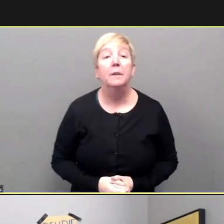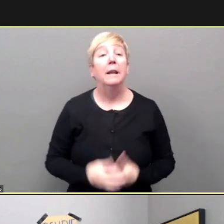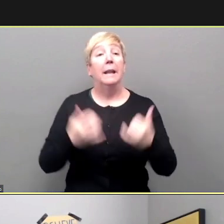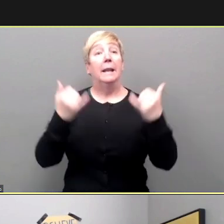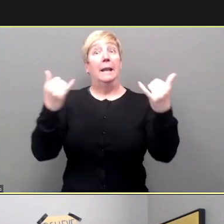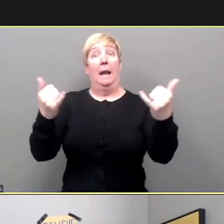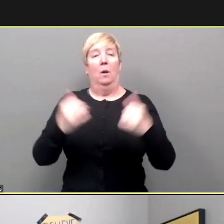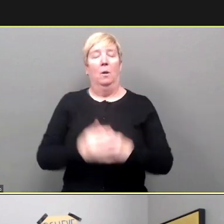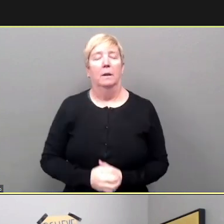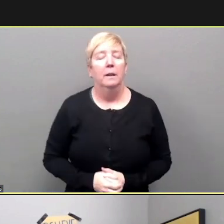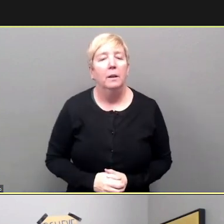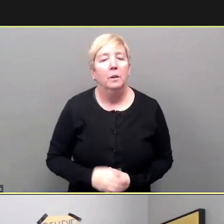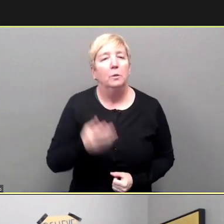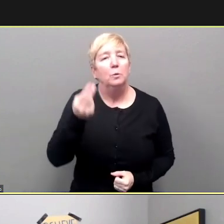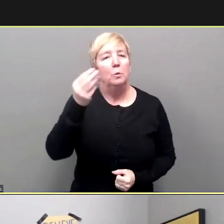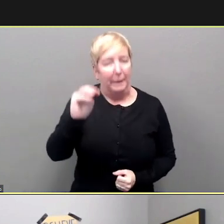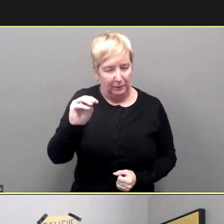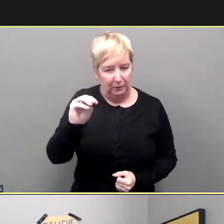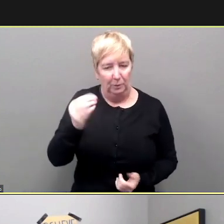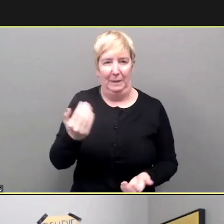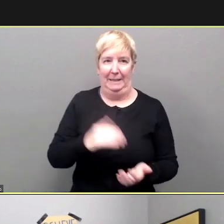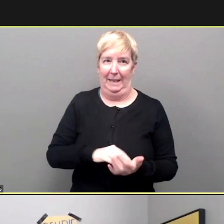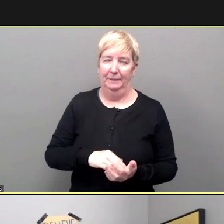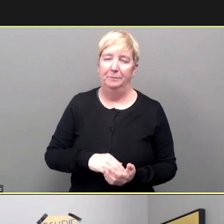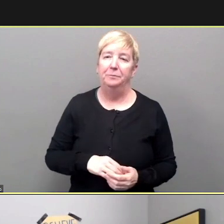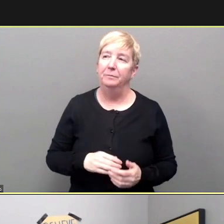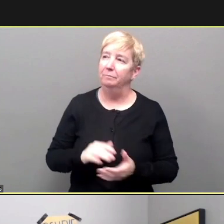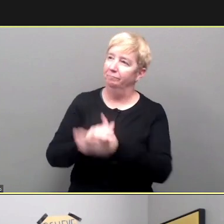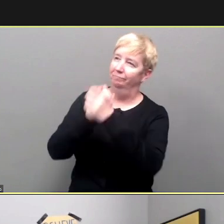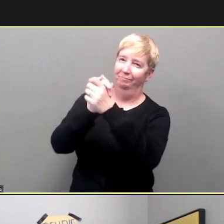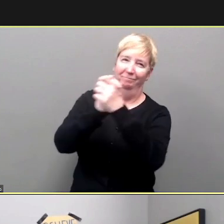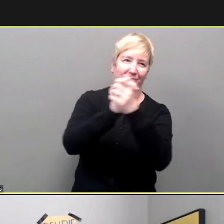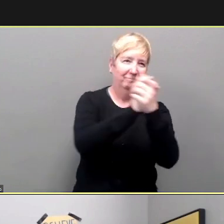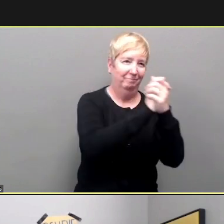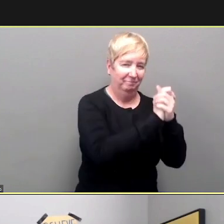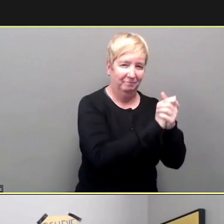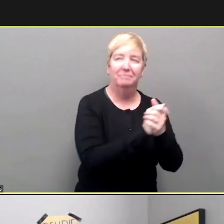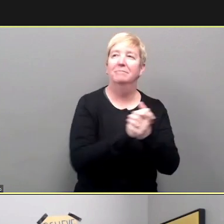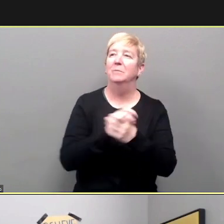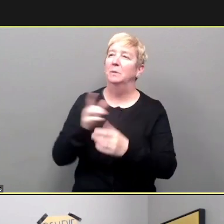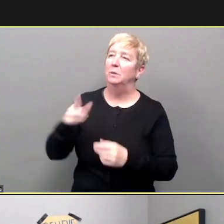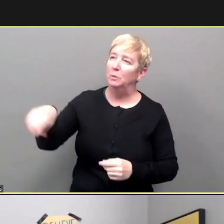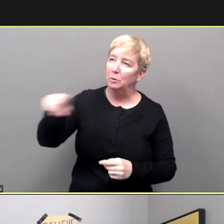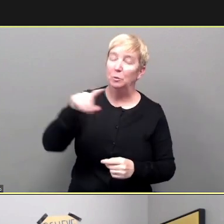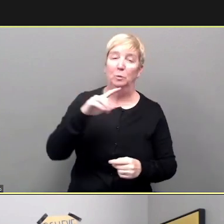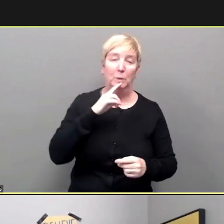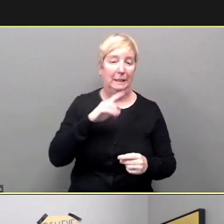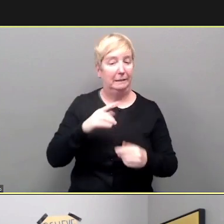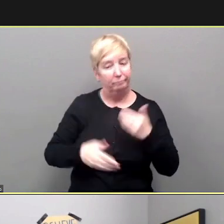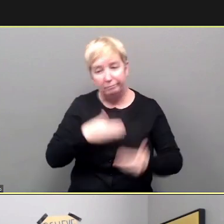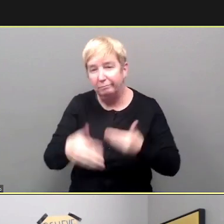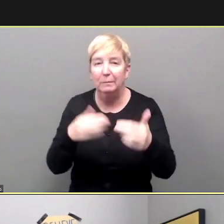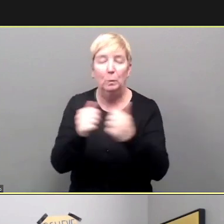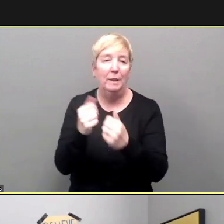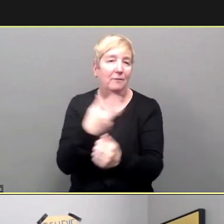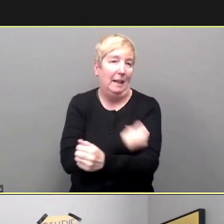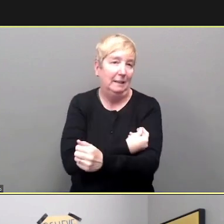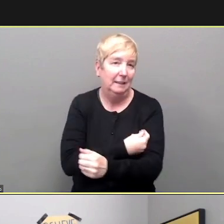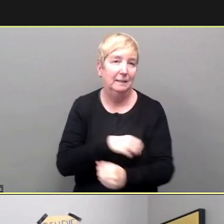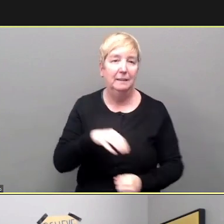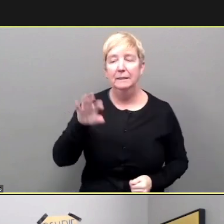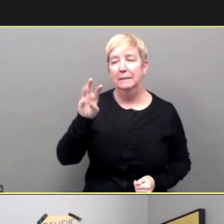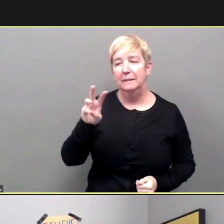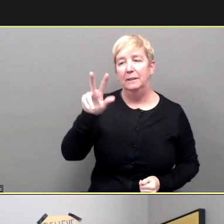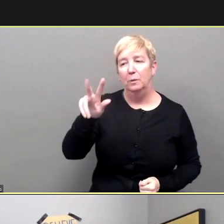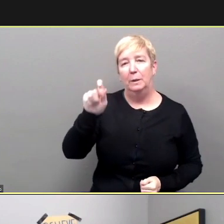Yeah, so New Mexico, once again, congratulations for your vaccination rates. So